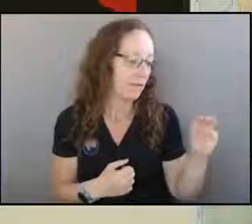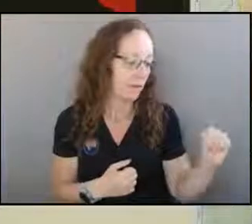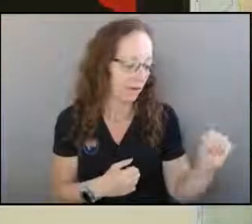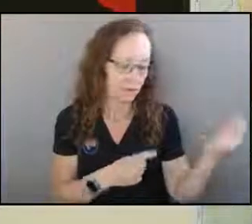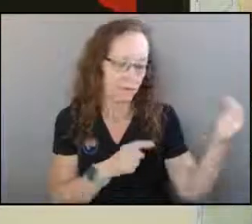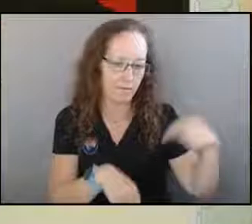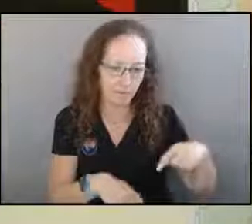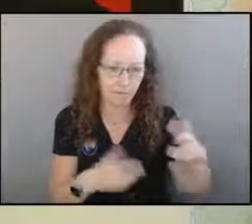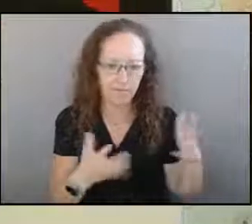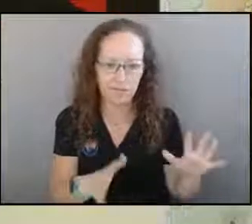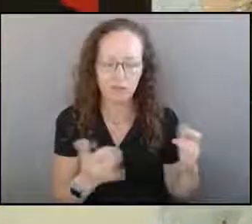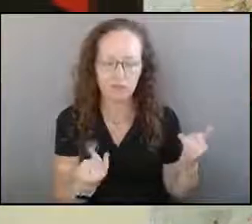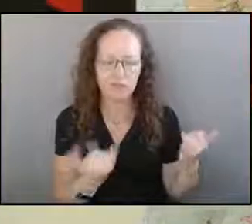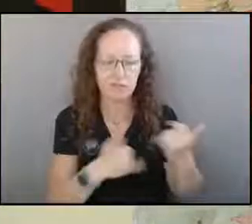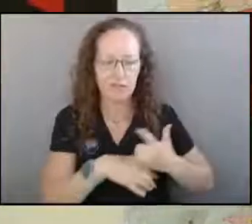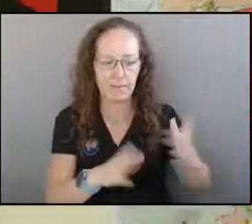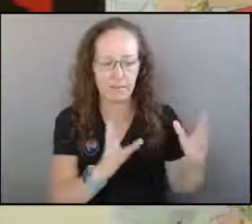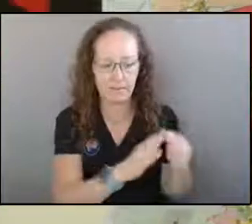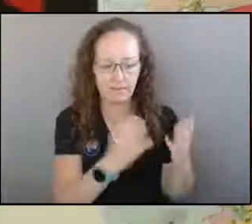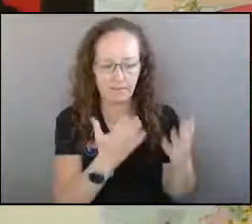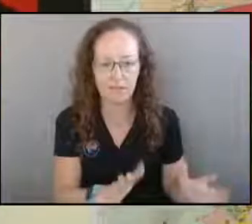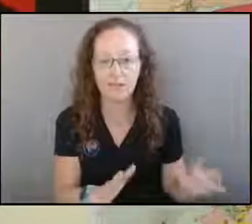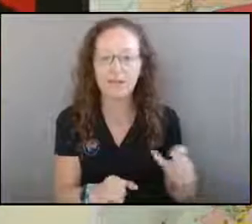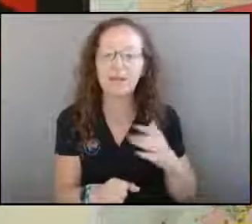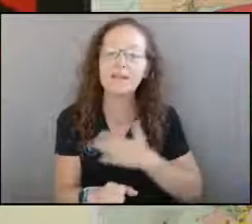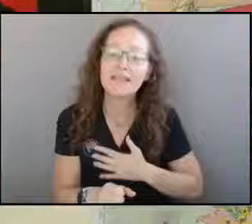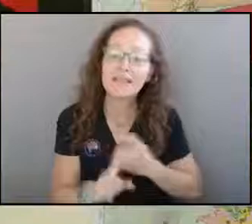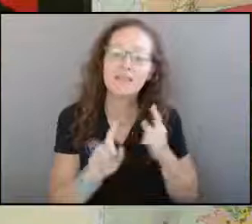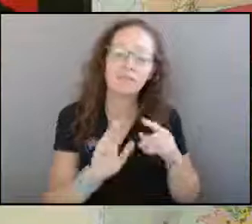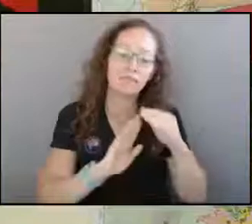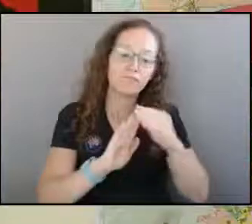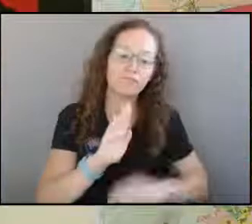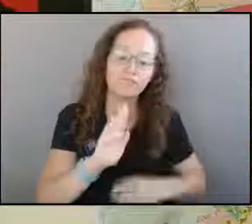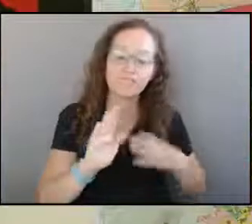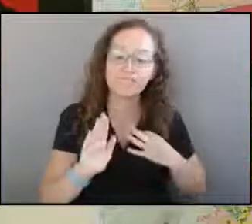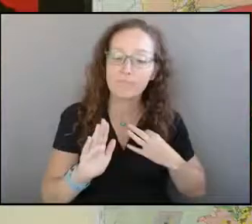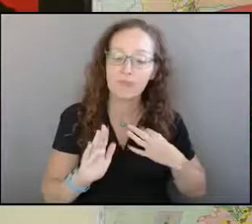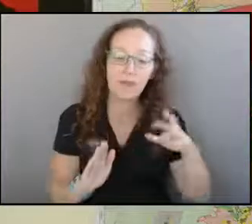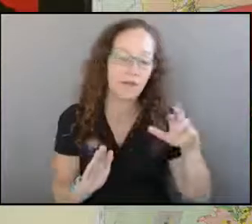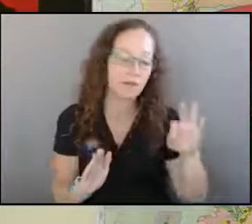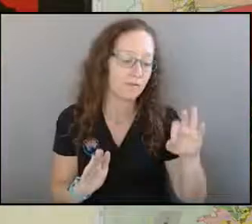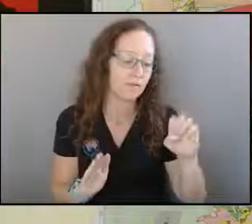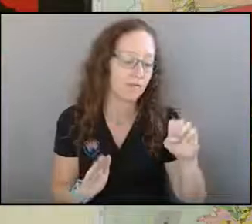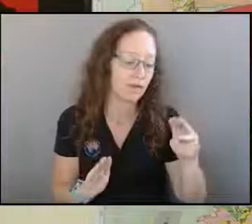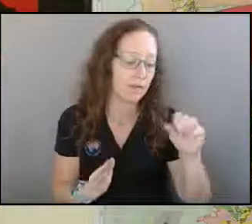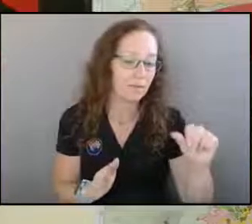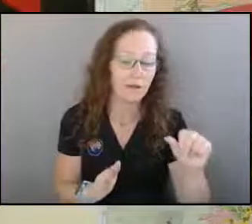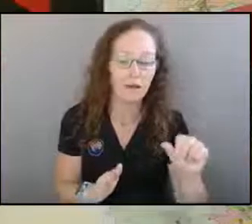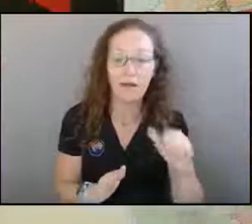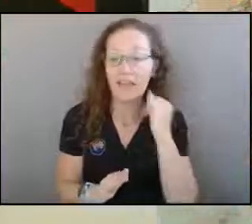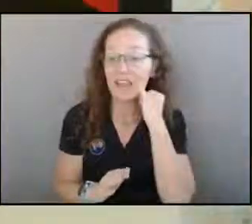Please make sure you get your FEMA registrations in, because you've all been victims, anyone that's been in the evacuation